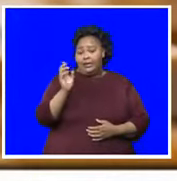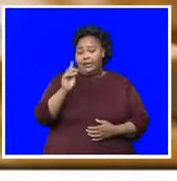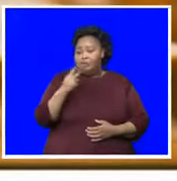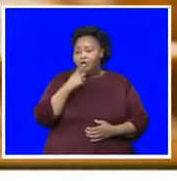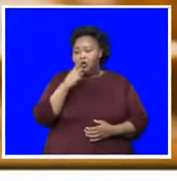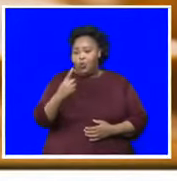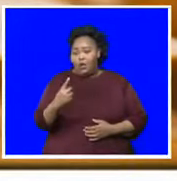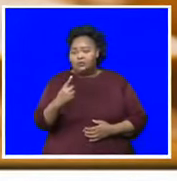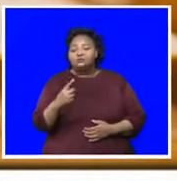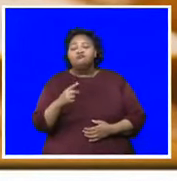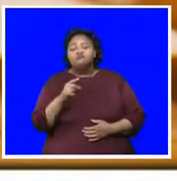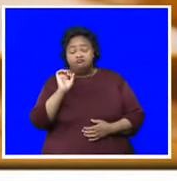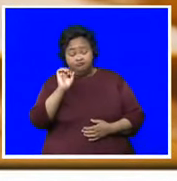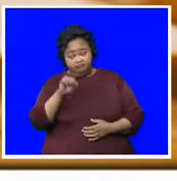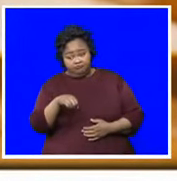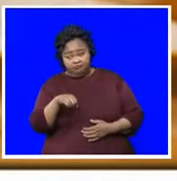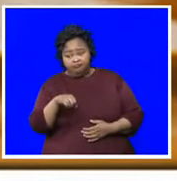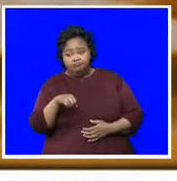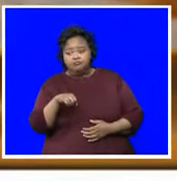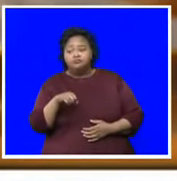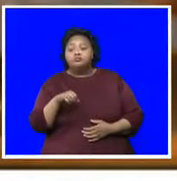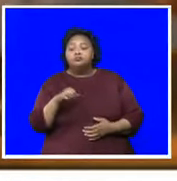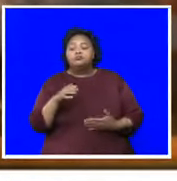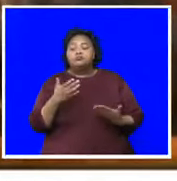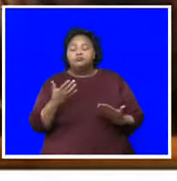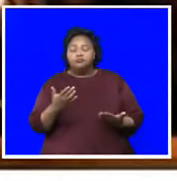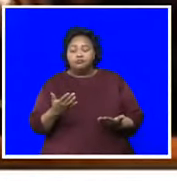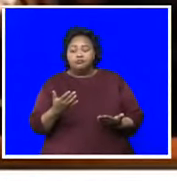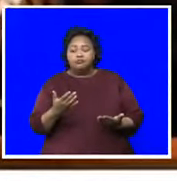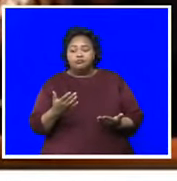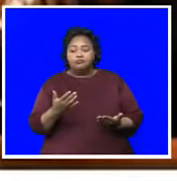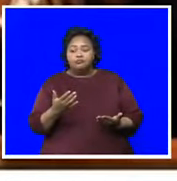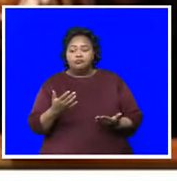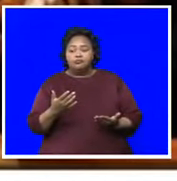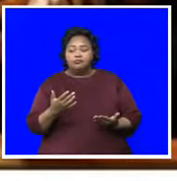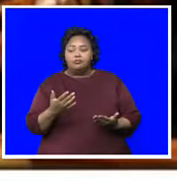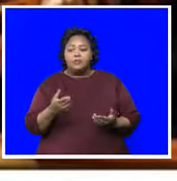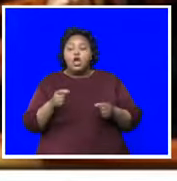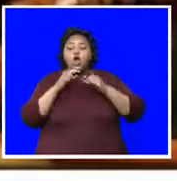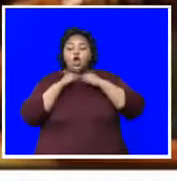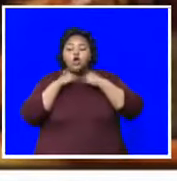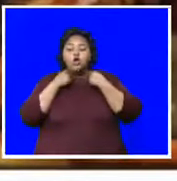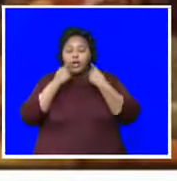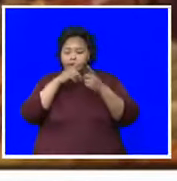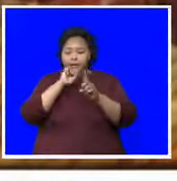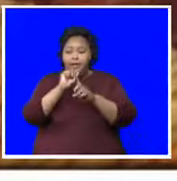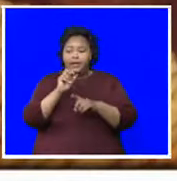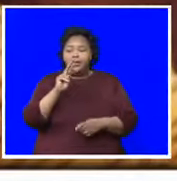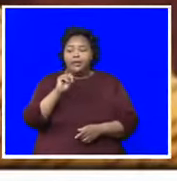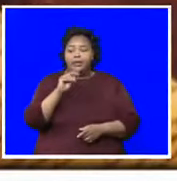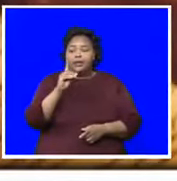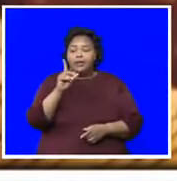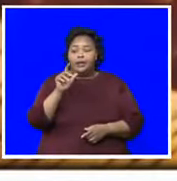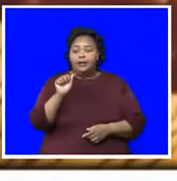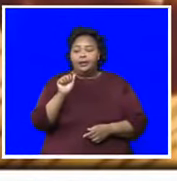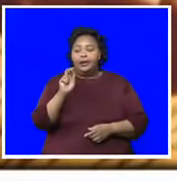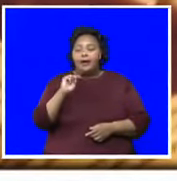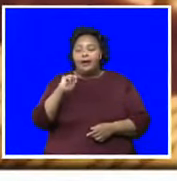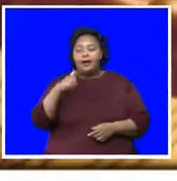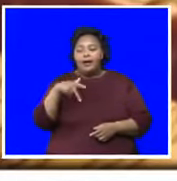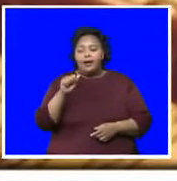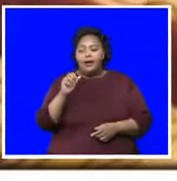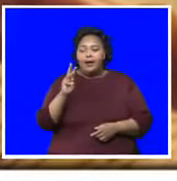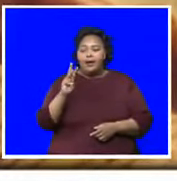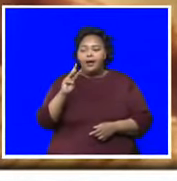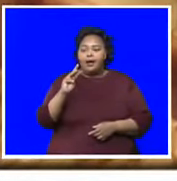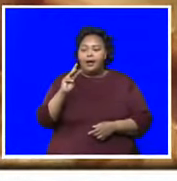further made an undertaking not to repeat same. Defense lawyer Nongqedo Ndlangamandla submitted to the court that the accused